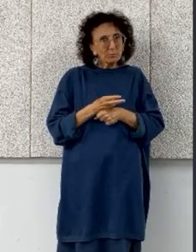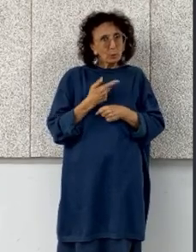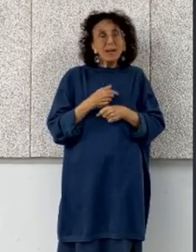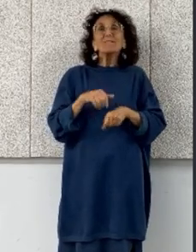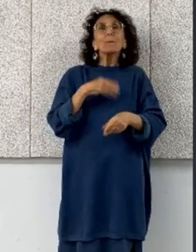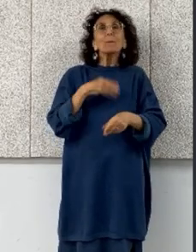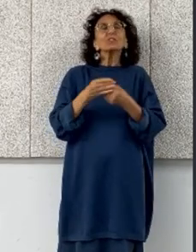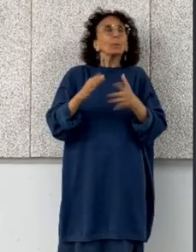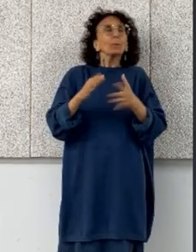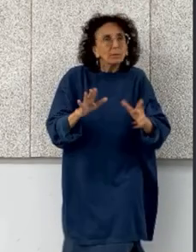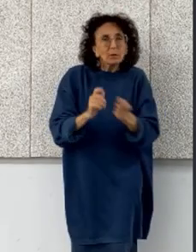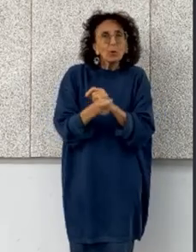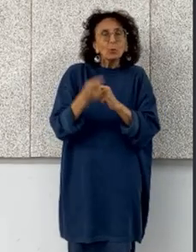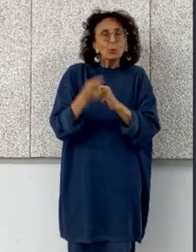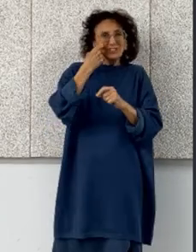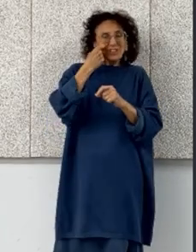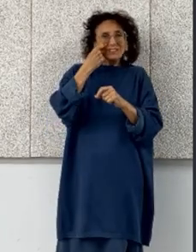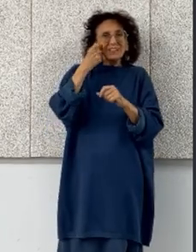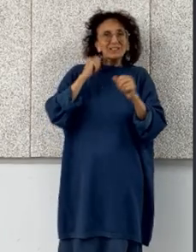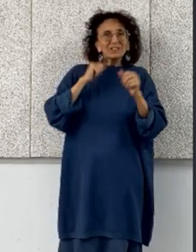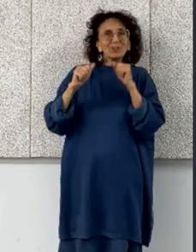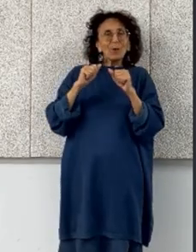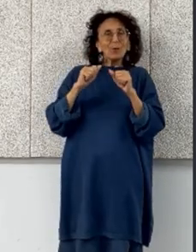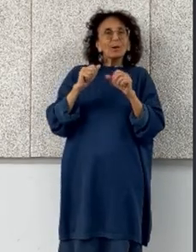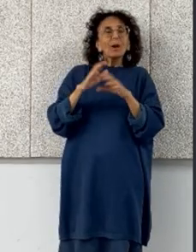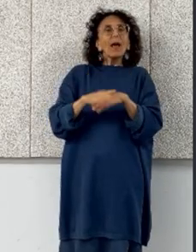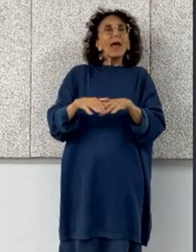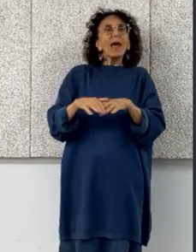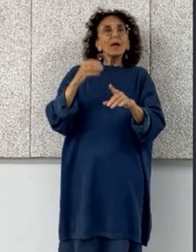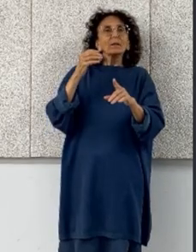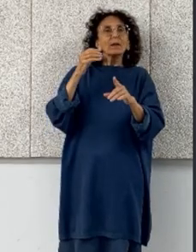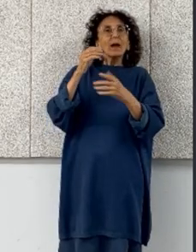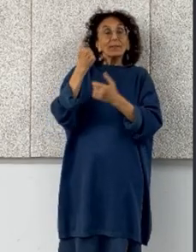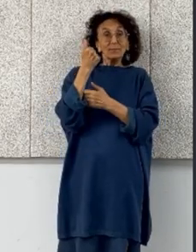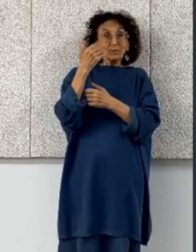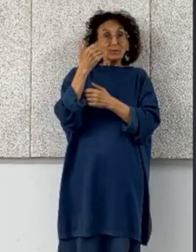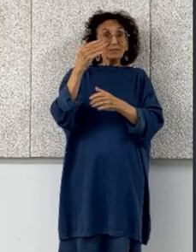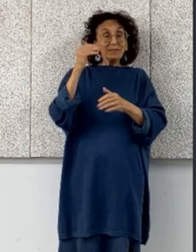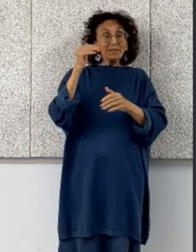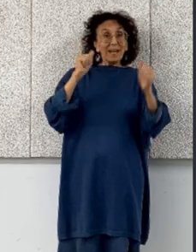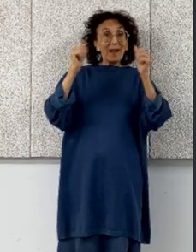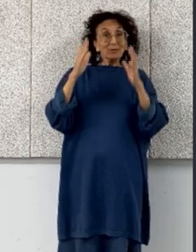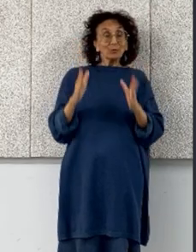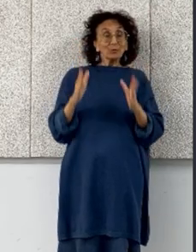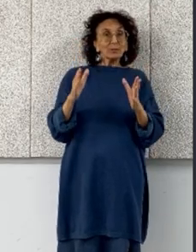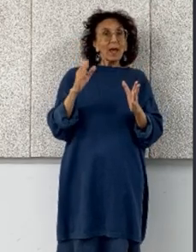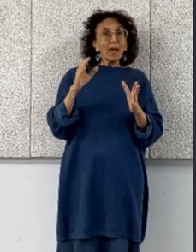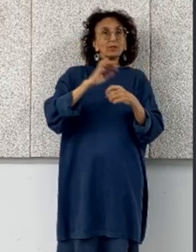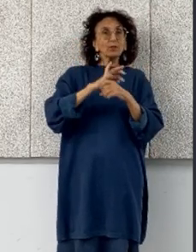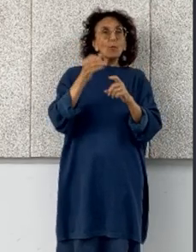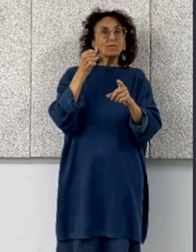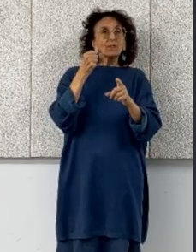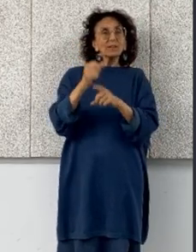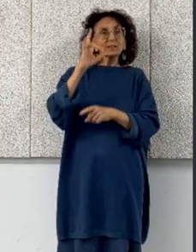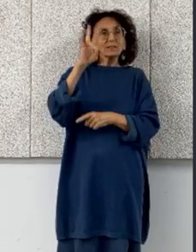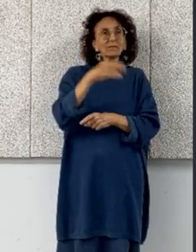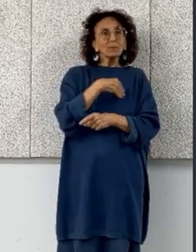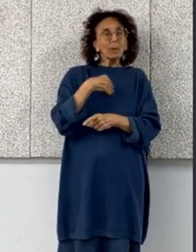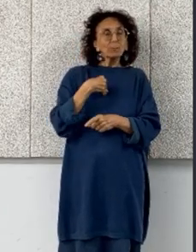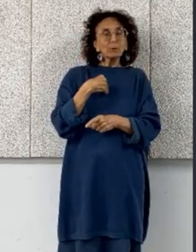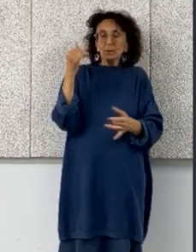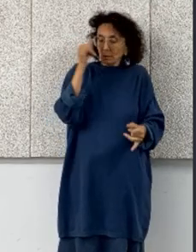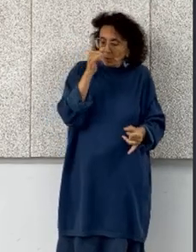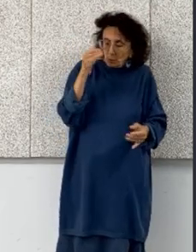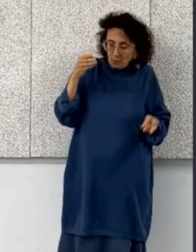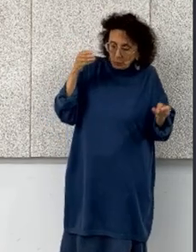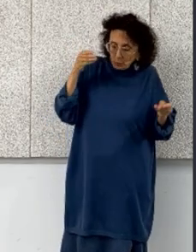show that we had COVID strike 7 members of a 15-person company. And so my costs were so much higher